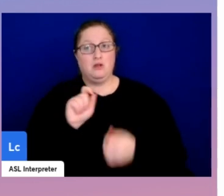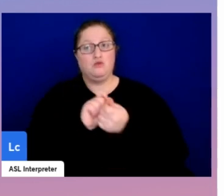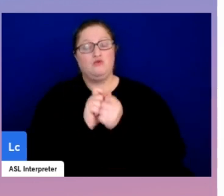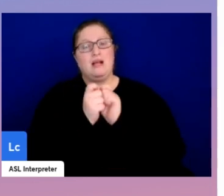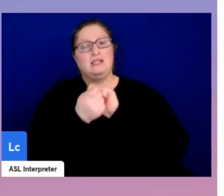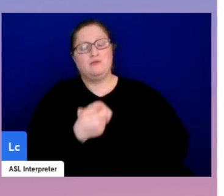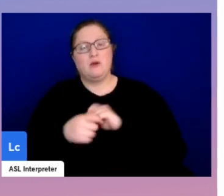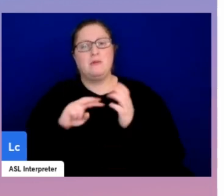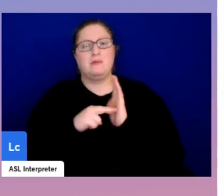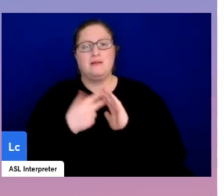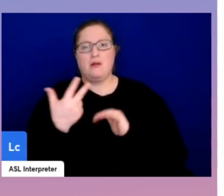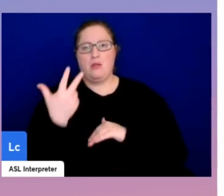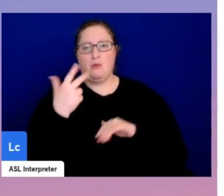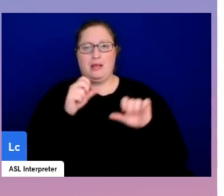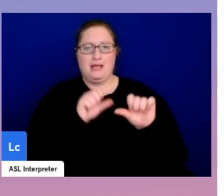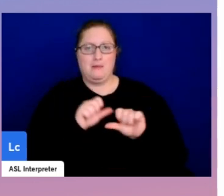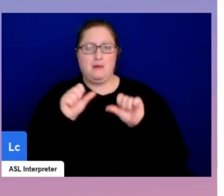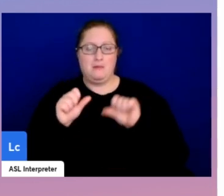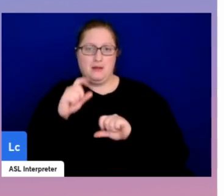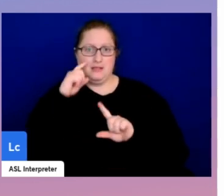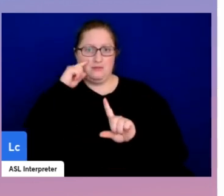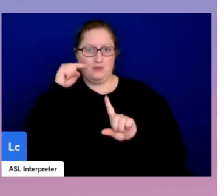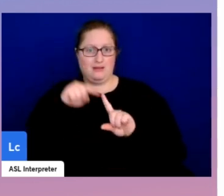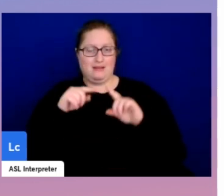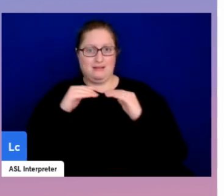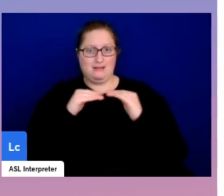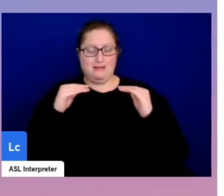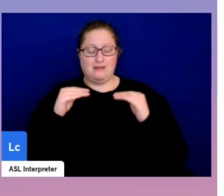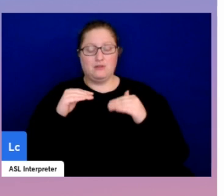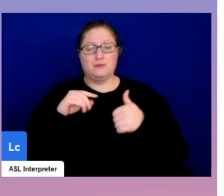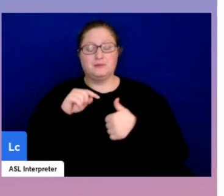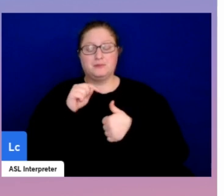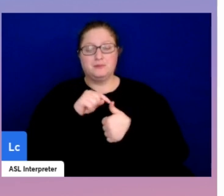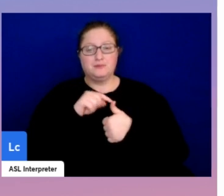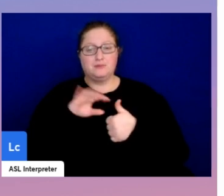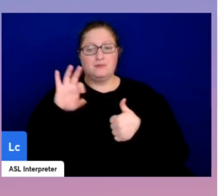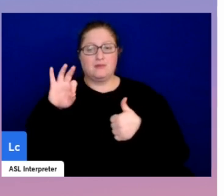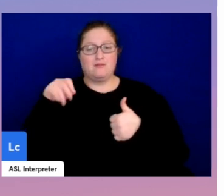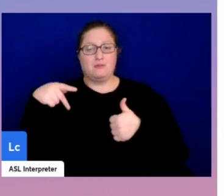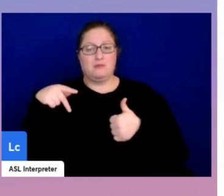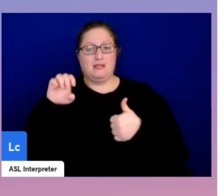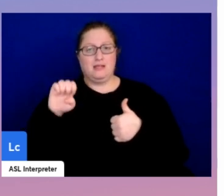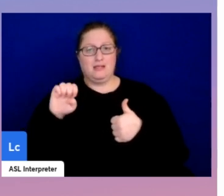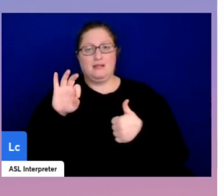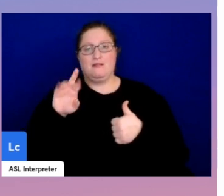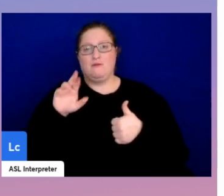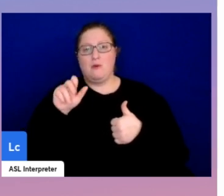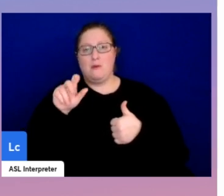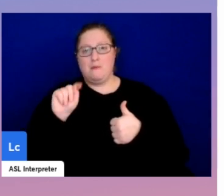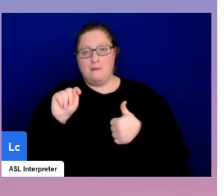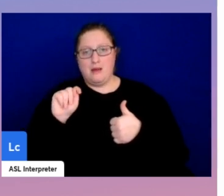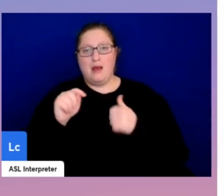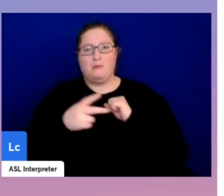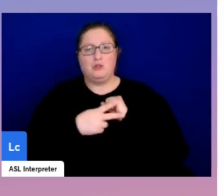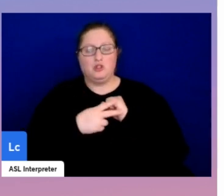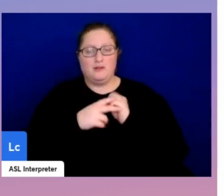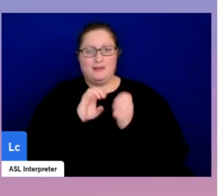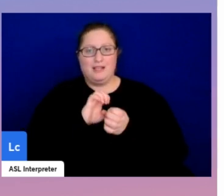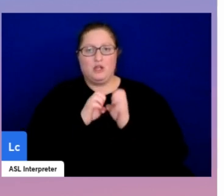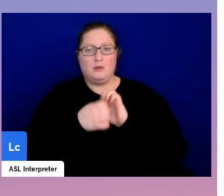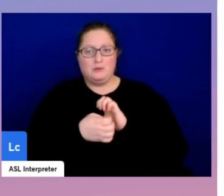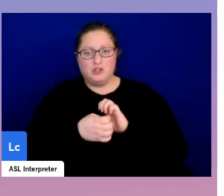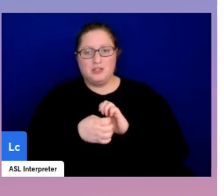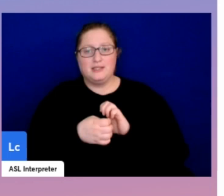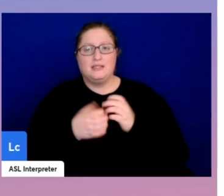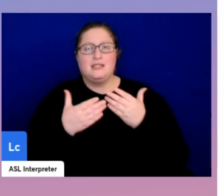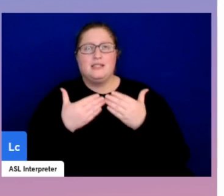three capabilities that this sort of does. The first one is FPE, Format Preserving Encryption, where I'll give you the